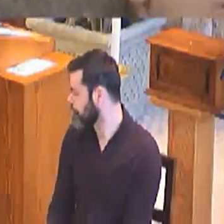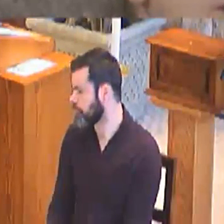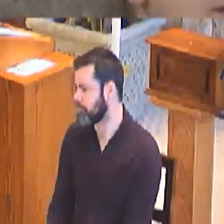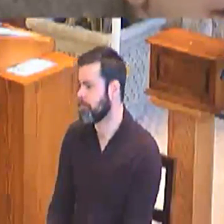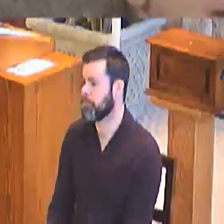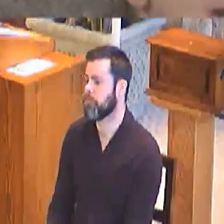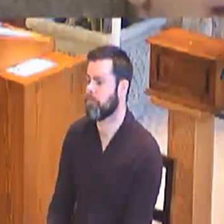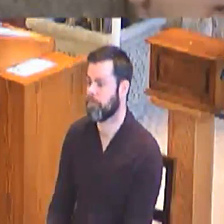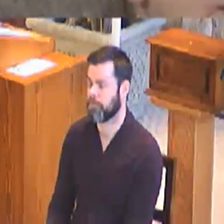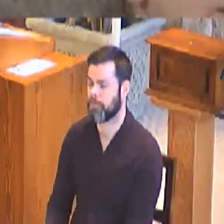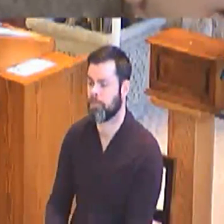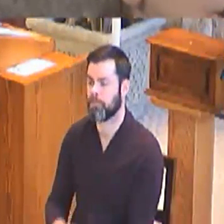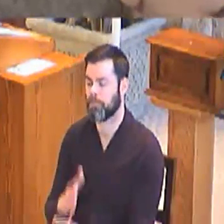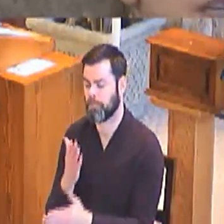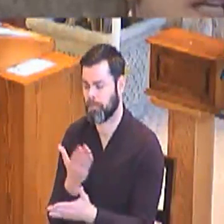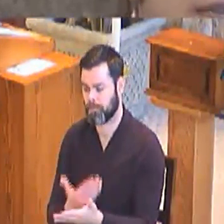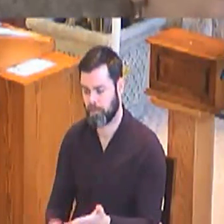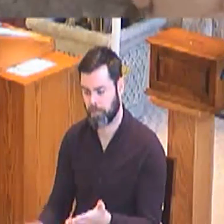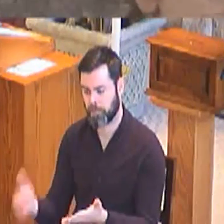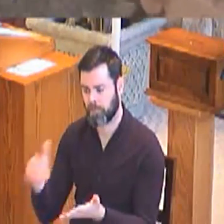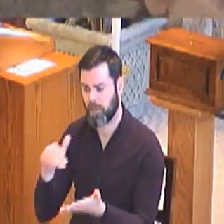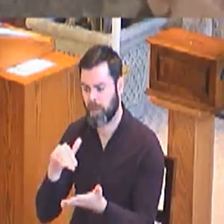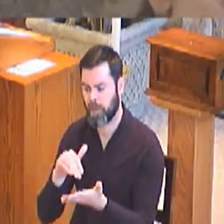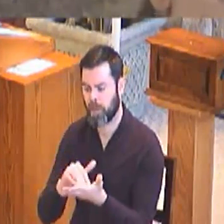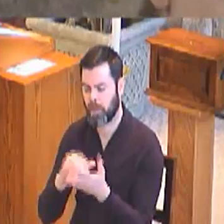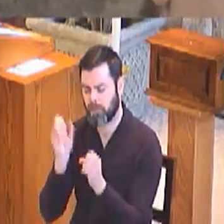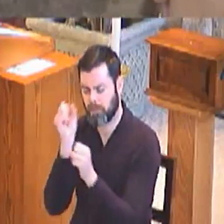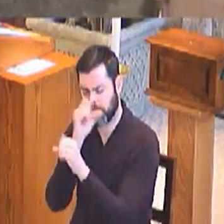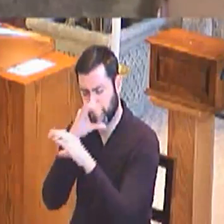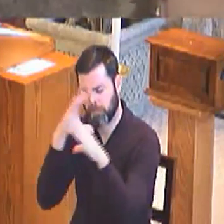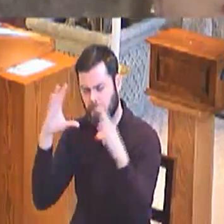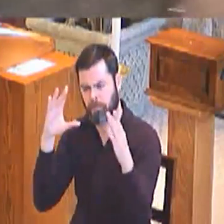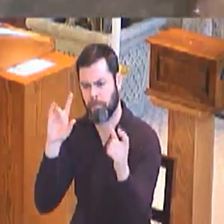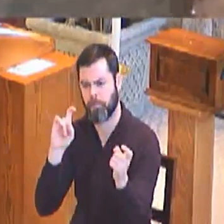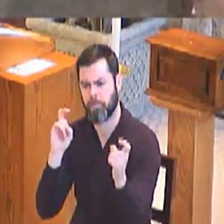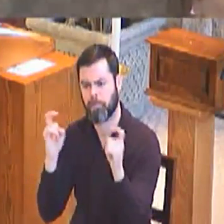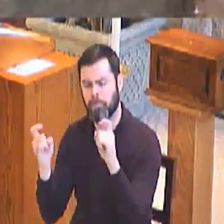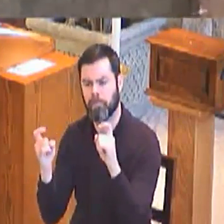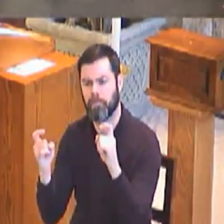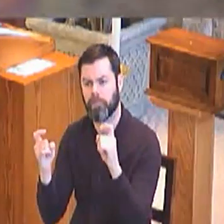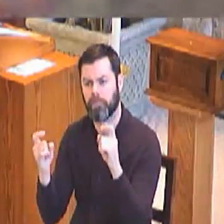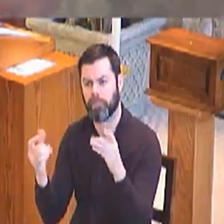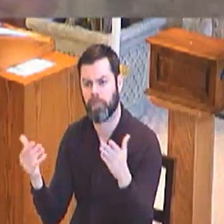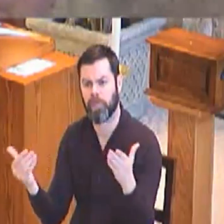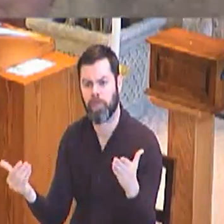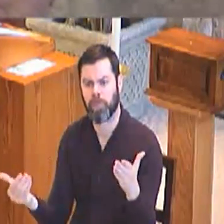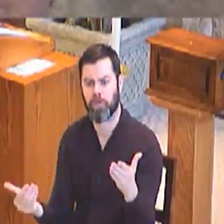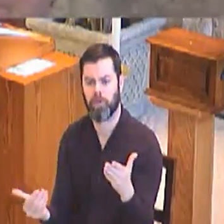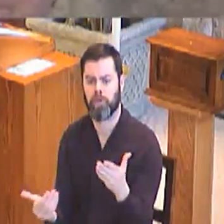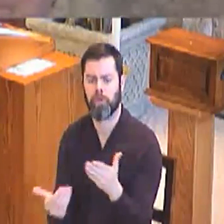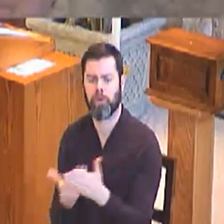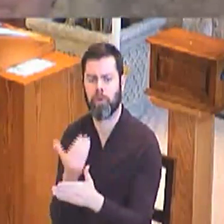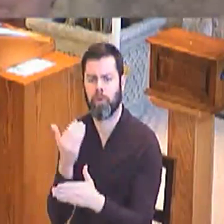once again the scene had changed. New earth there seemed to be.